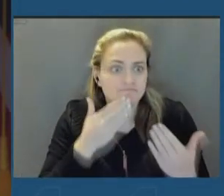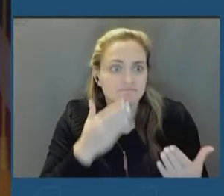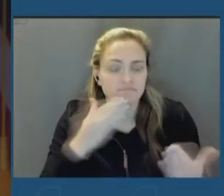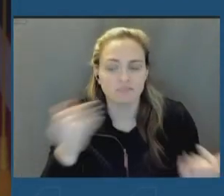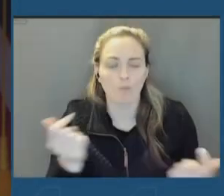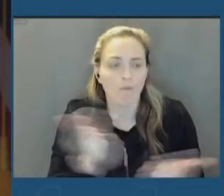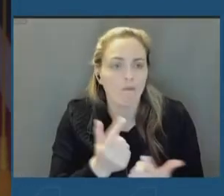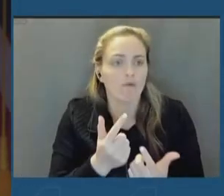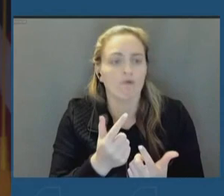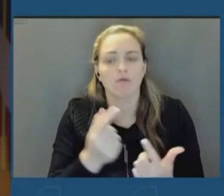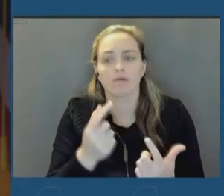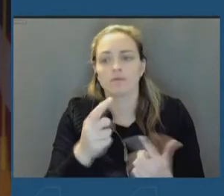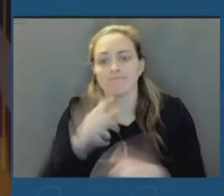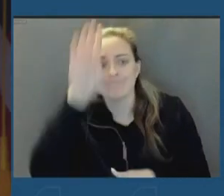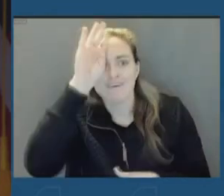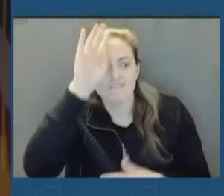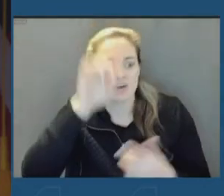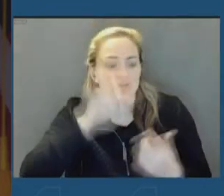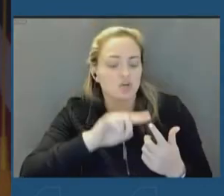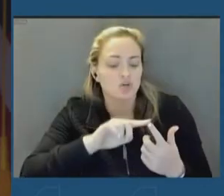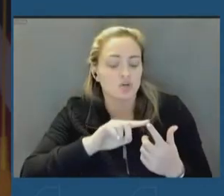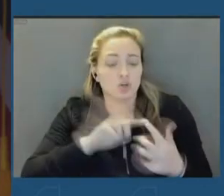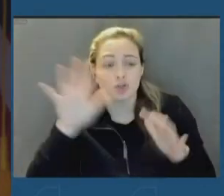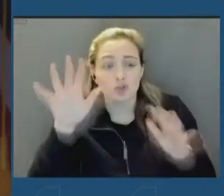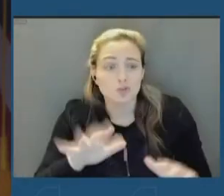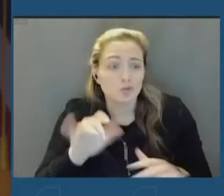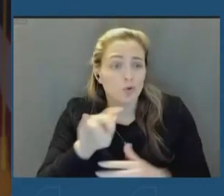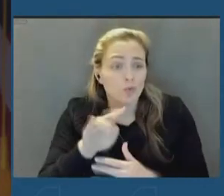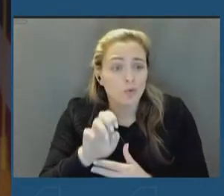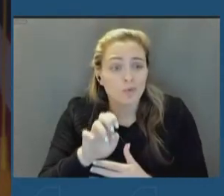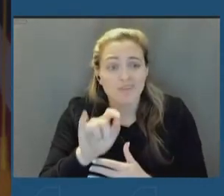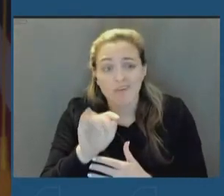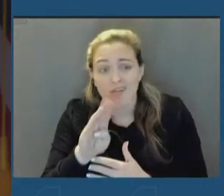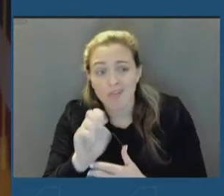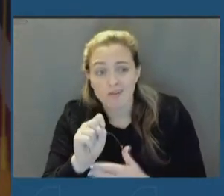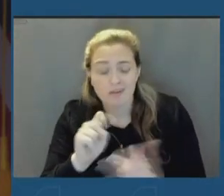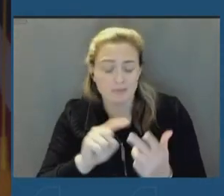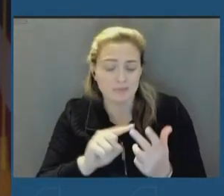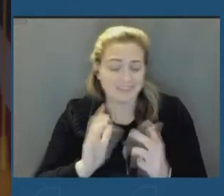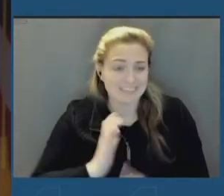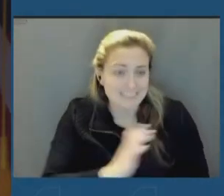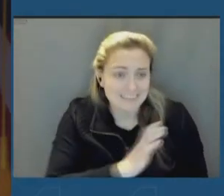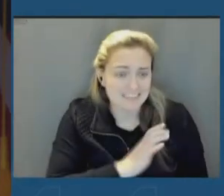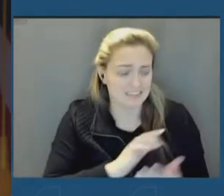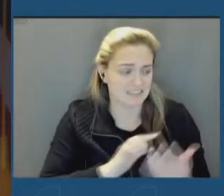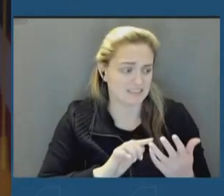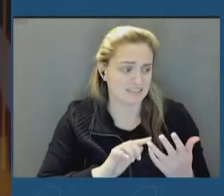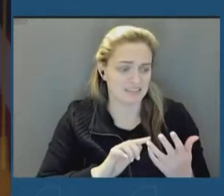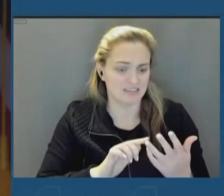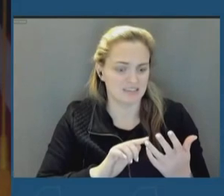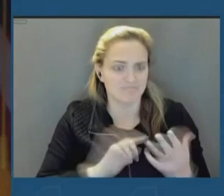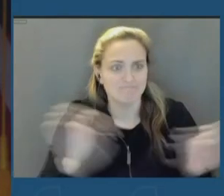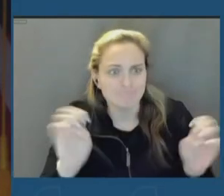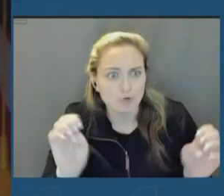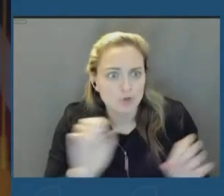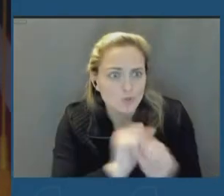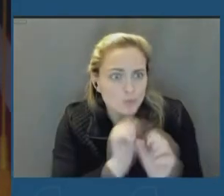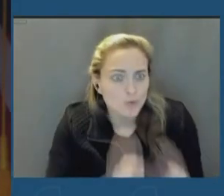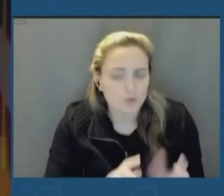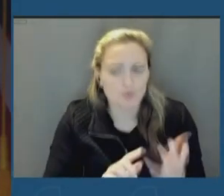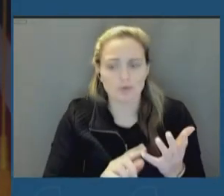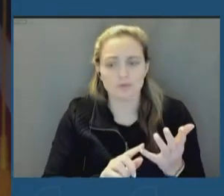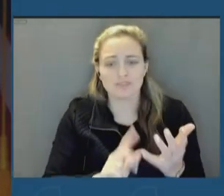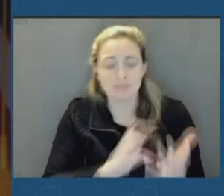the firefighters and the snowmobile clubs and the citizens and the emergency personnel and the police